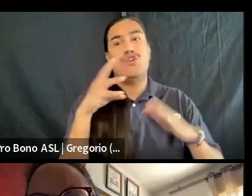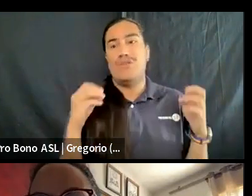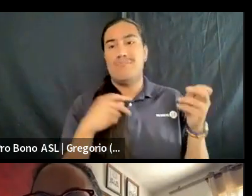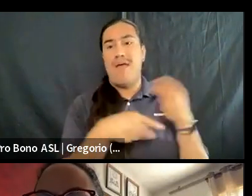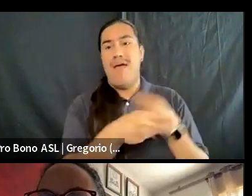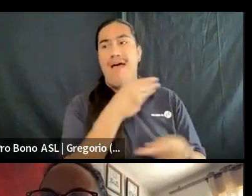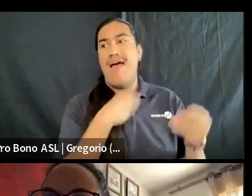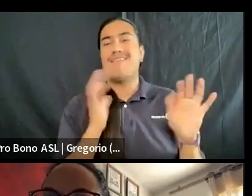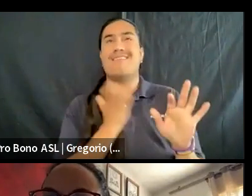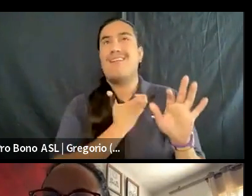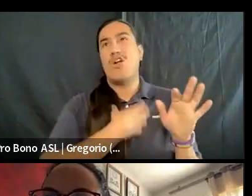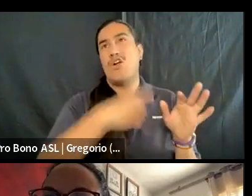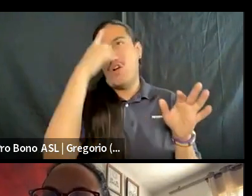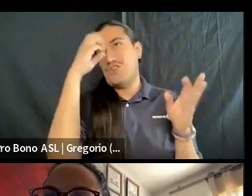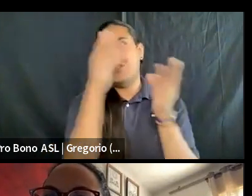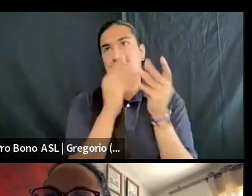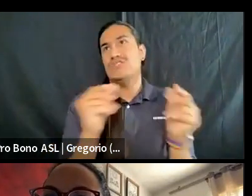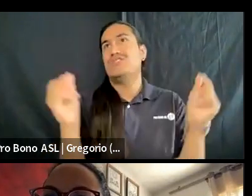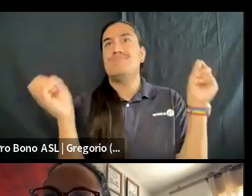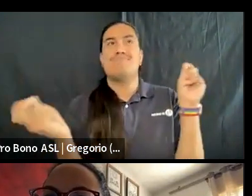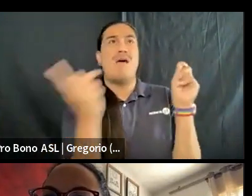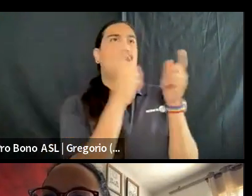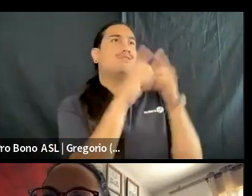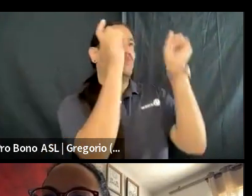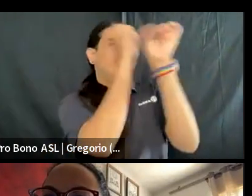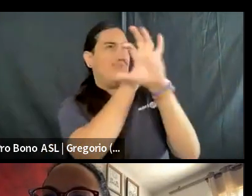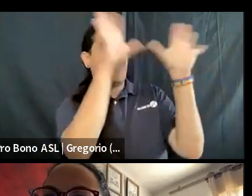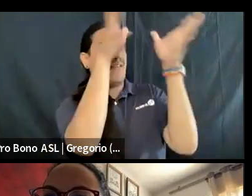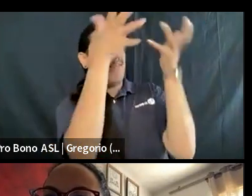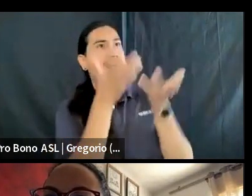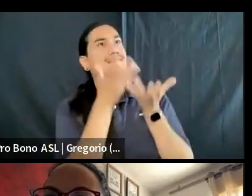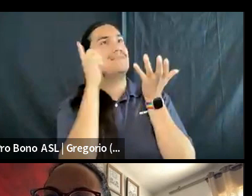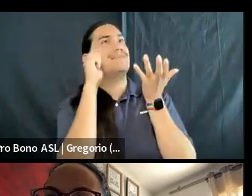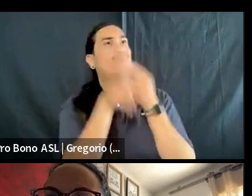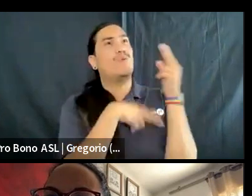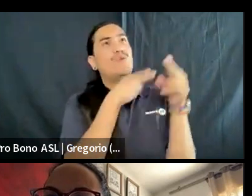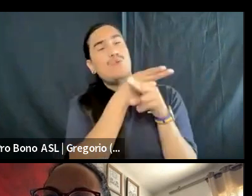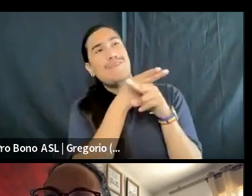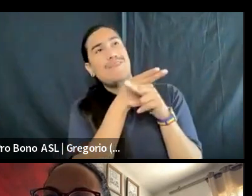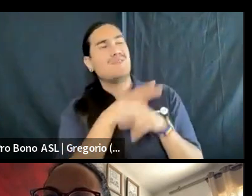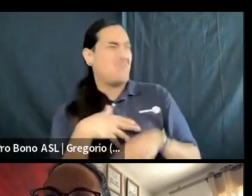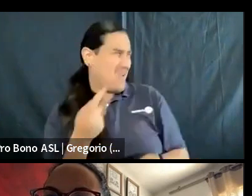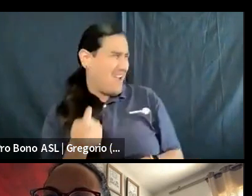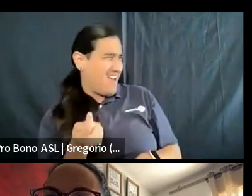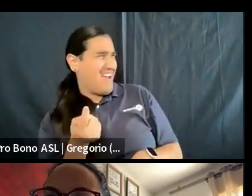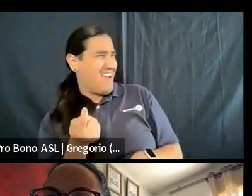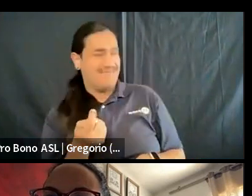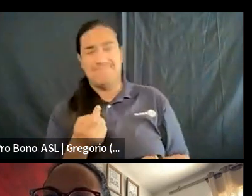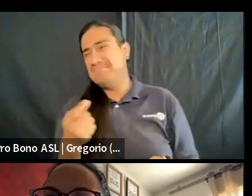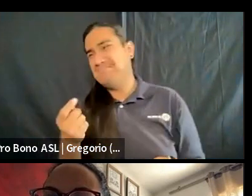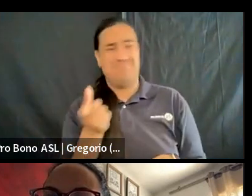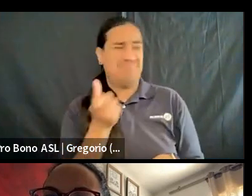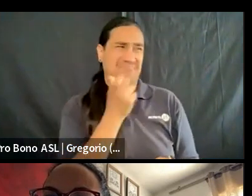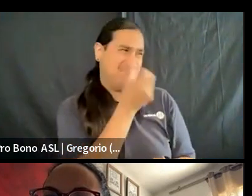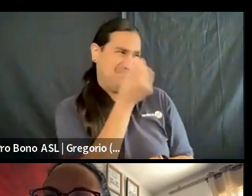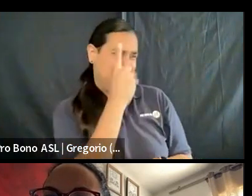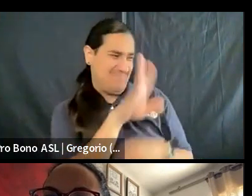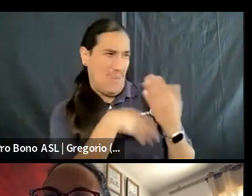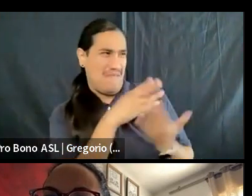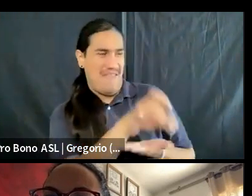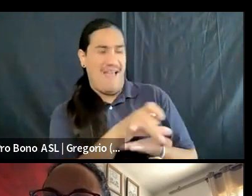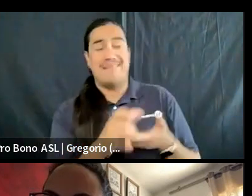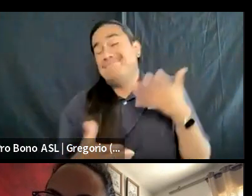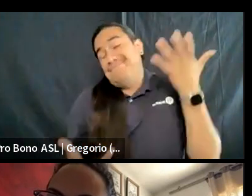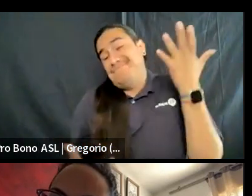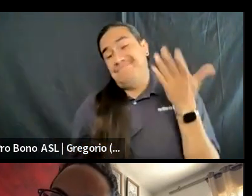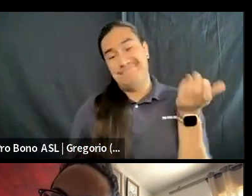our consciousness goes back to the collective consciousness of the universe. I don't understand all of that.